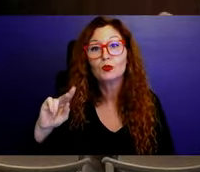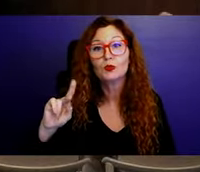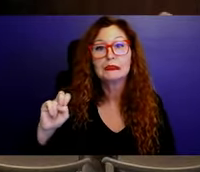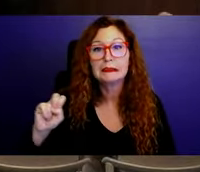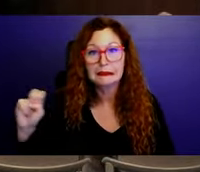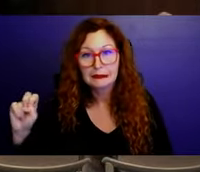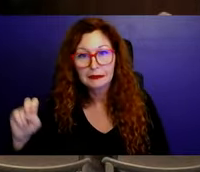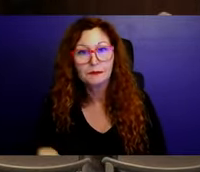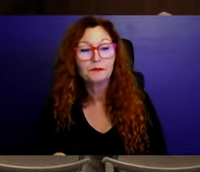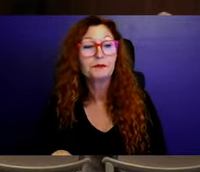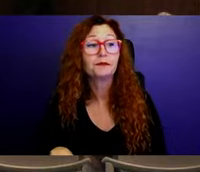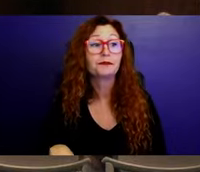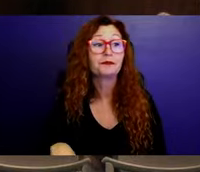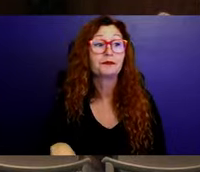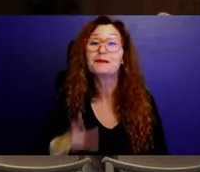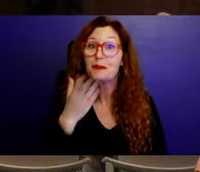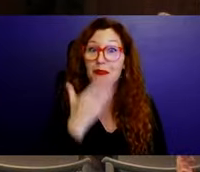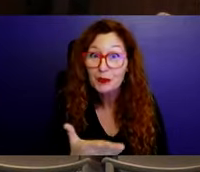Thank you.